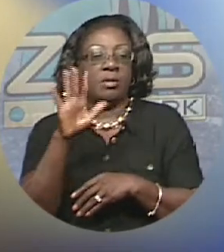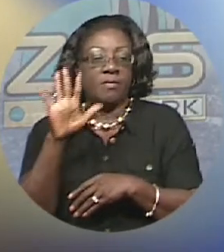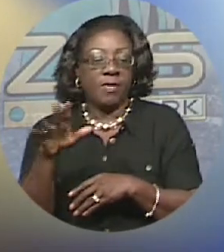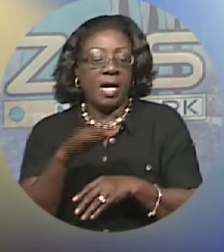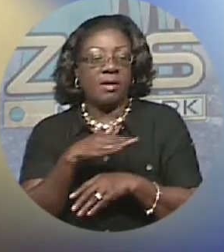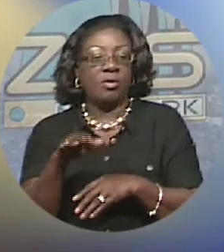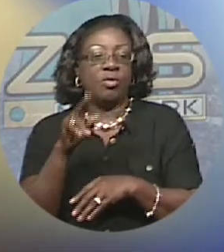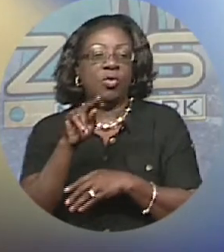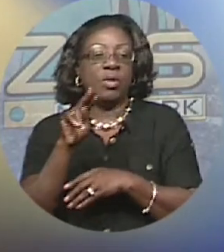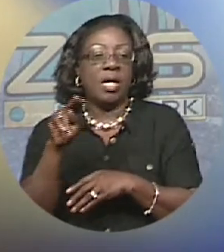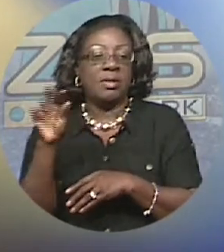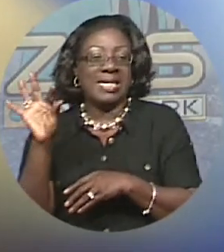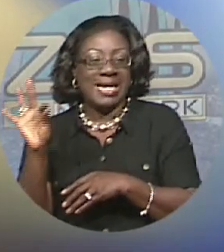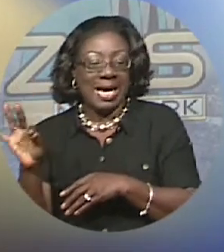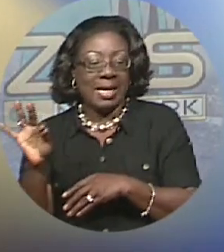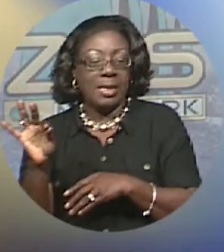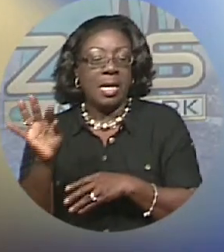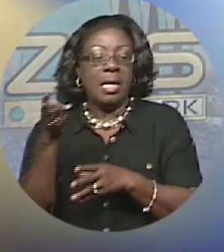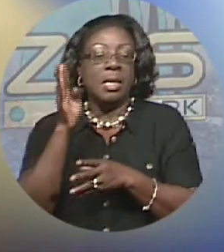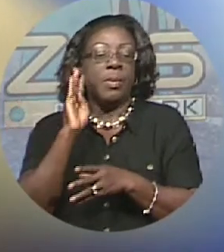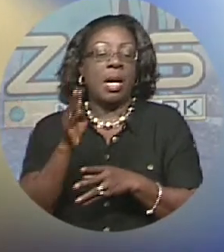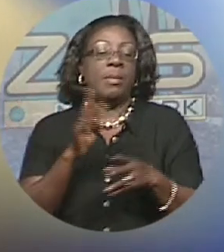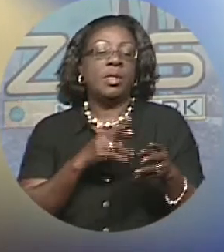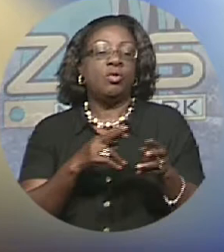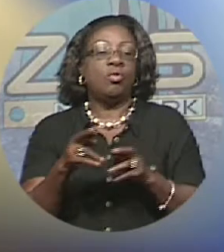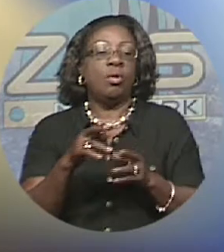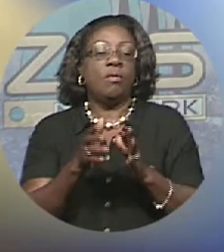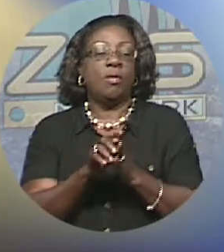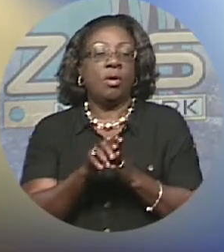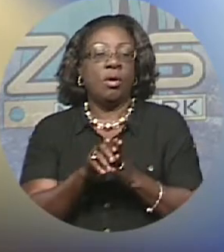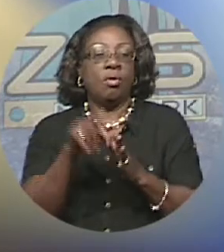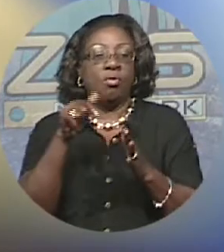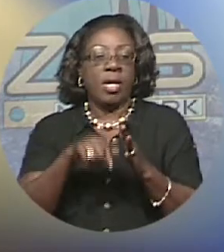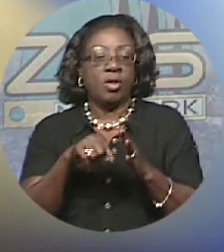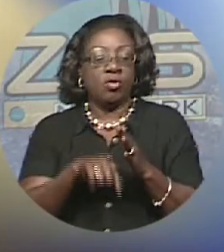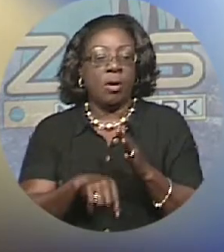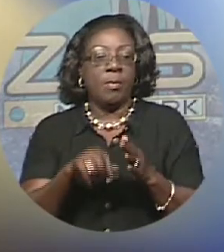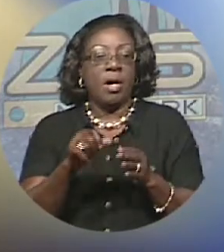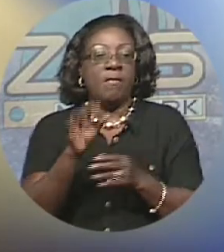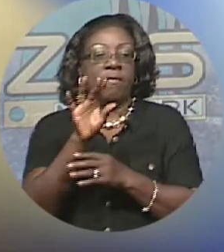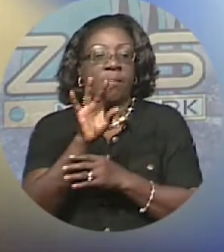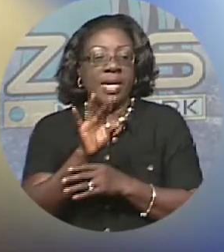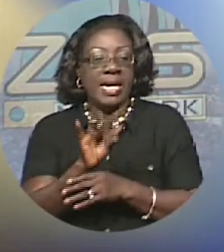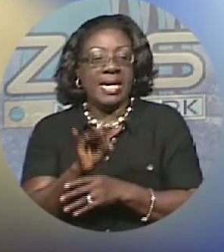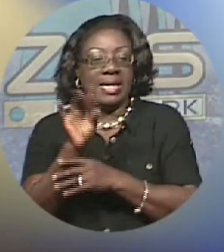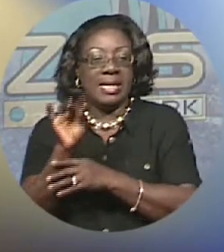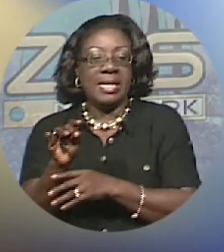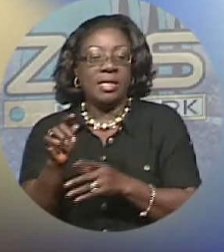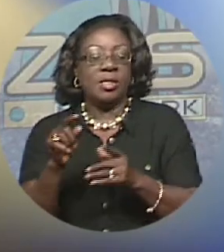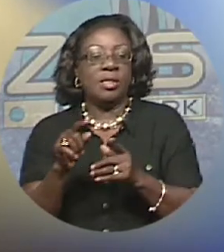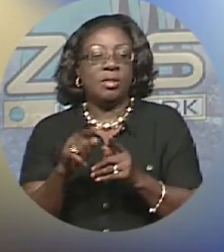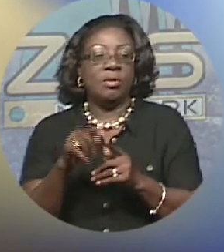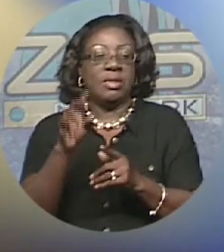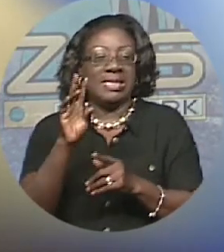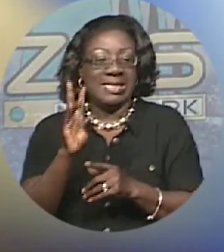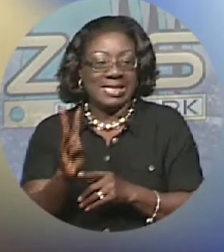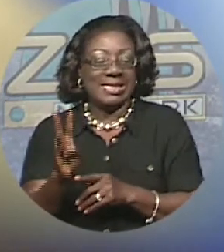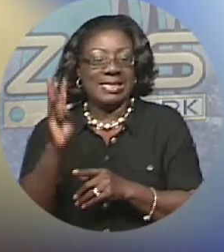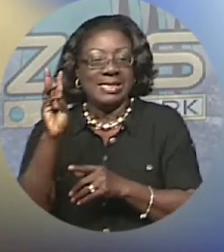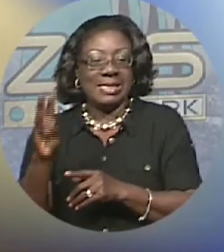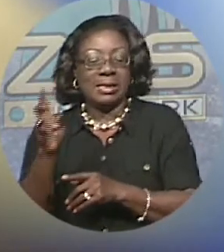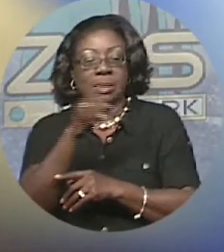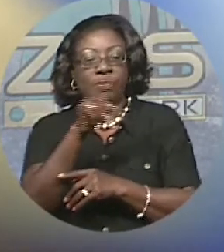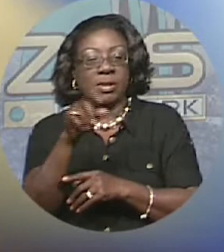to 2012, the Bahamas' rule of law percentage rank dropped from 88 to 66%. Dr. Rollins noted that